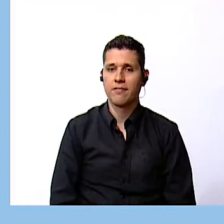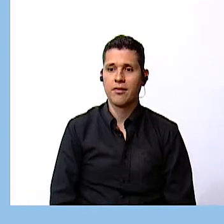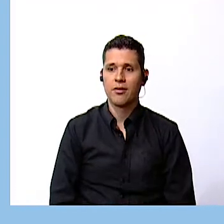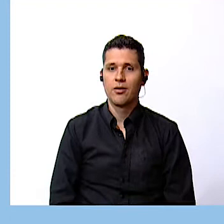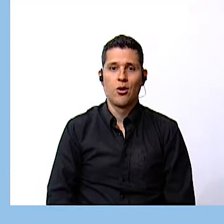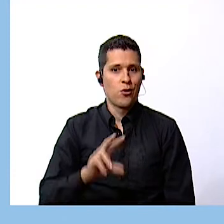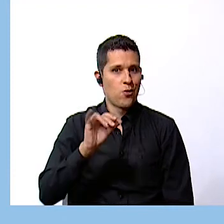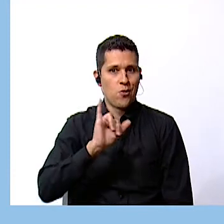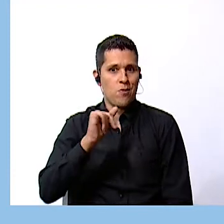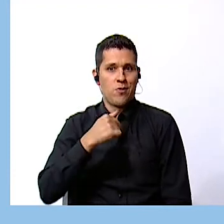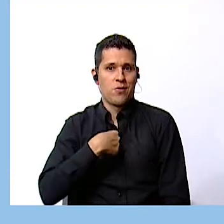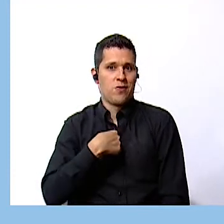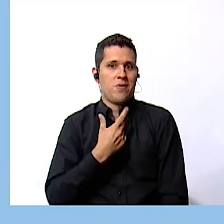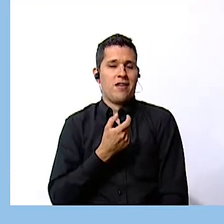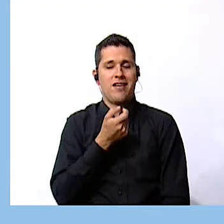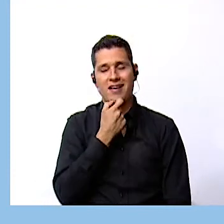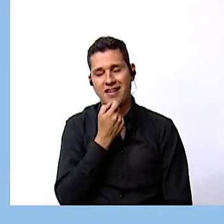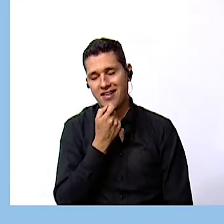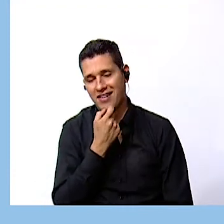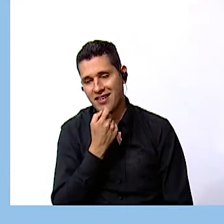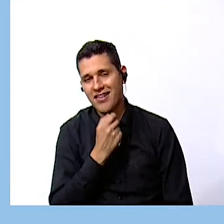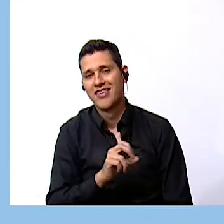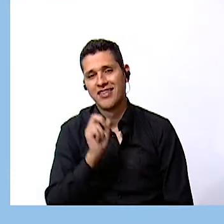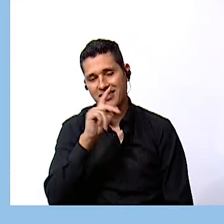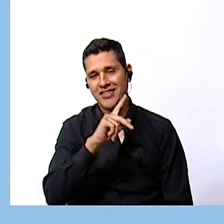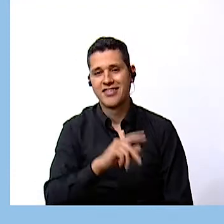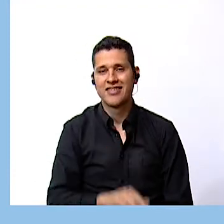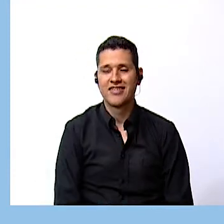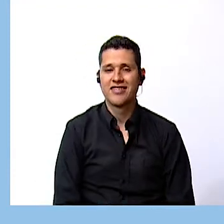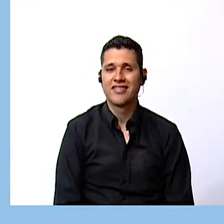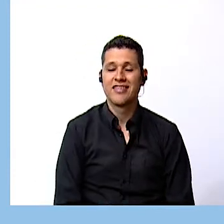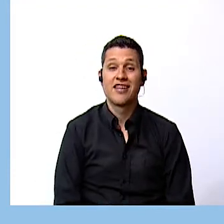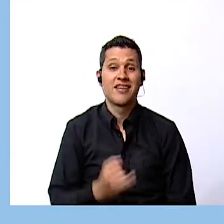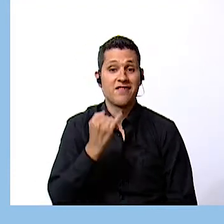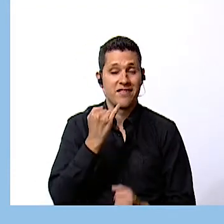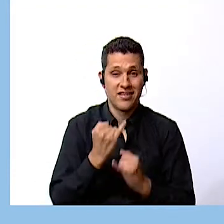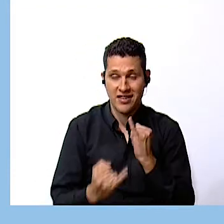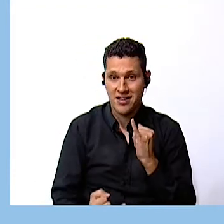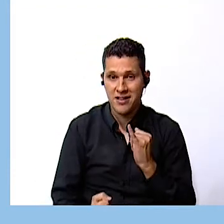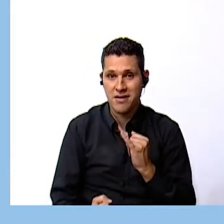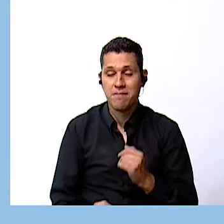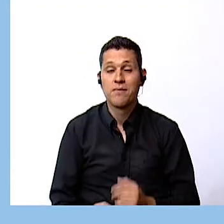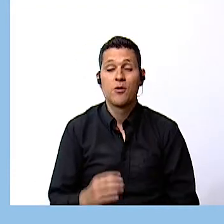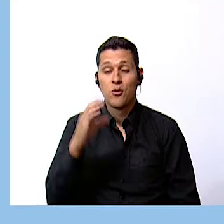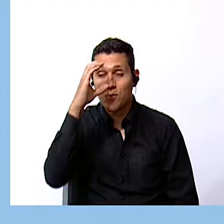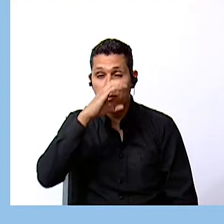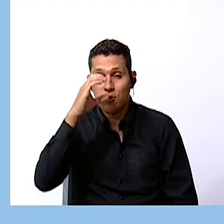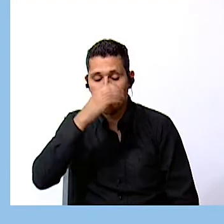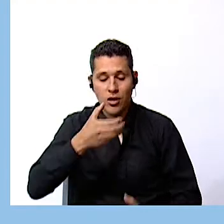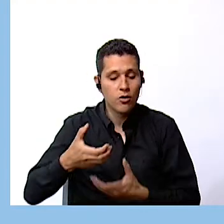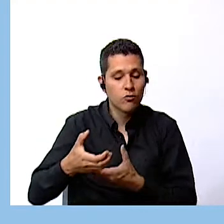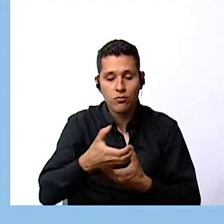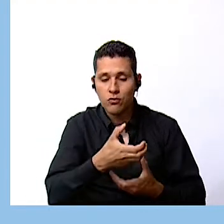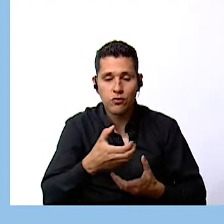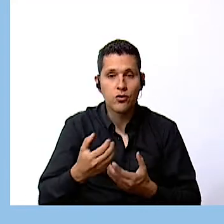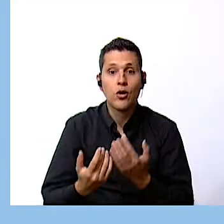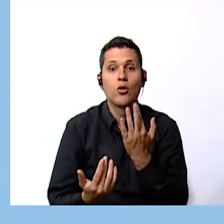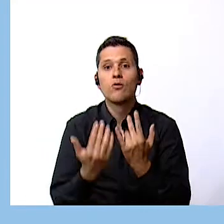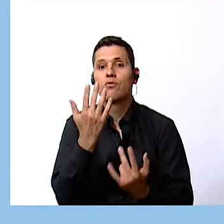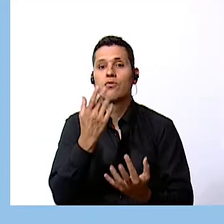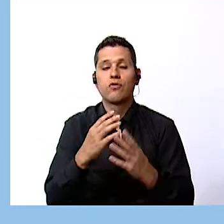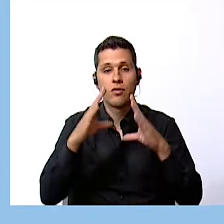yo. Okay. And finally, get a fire extinguisher. El buscar